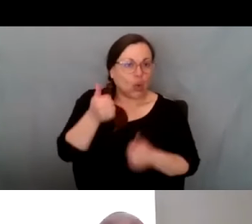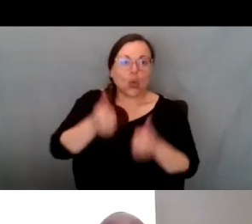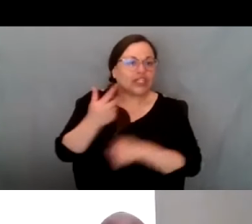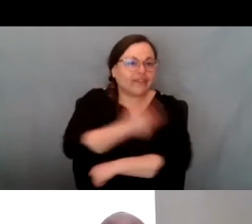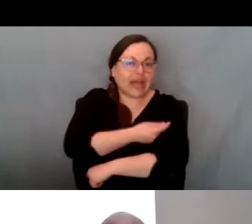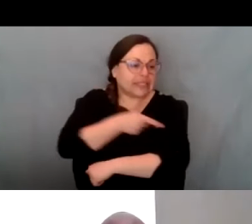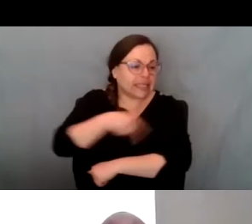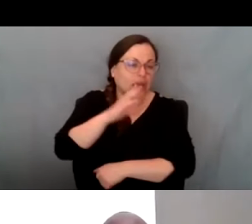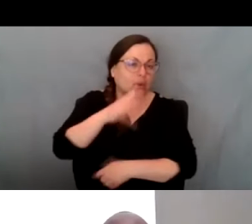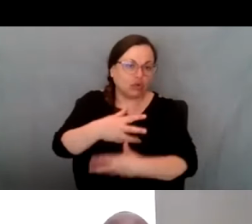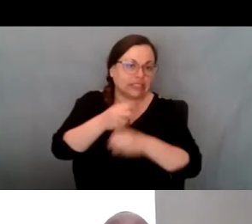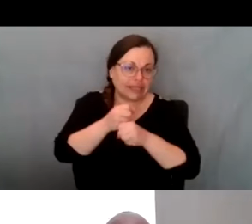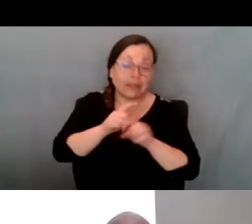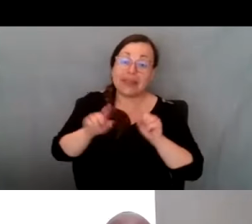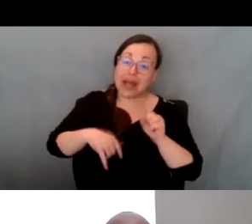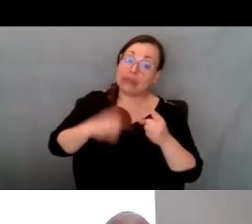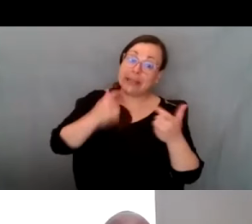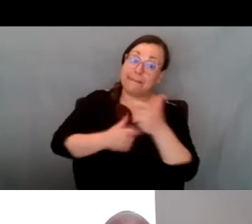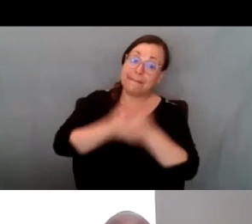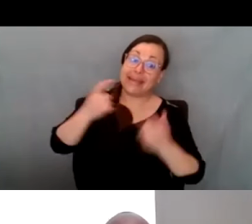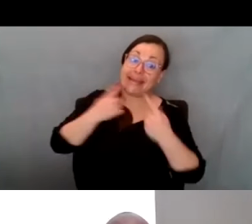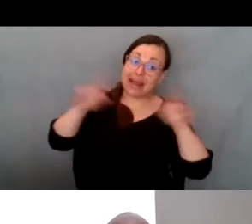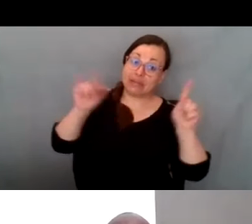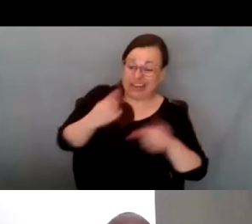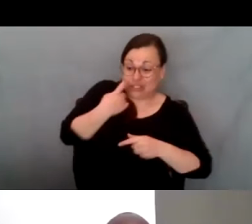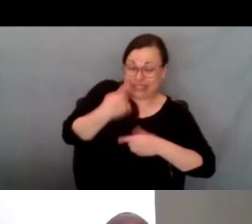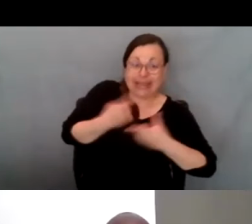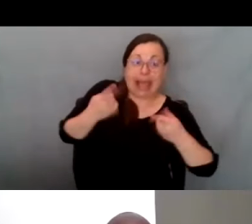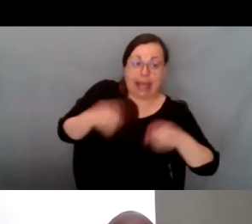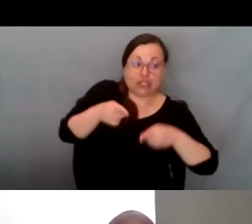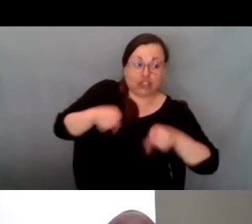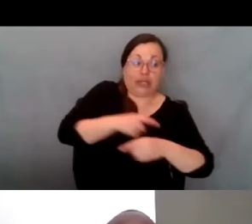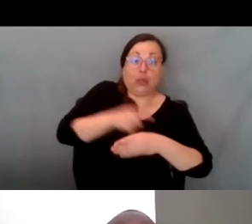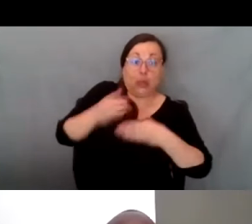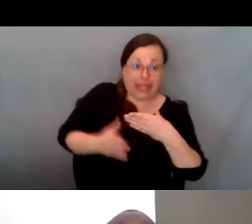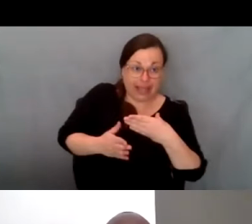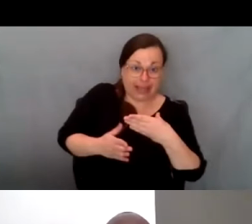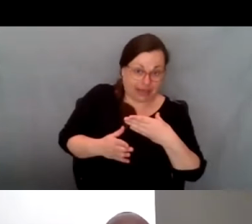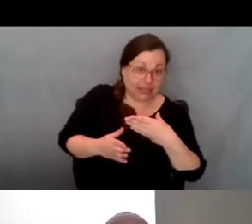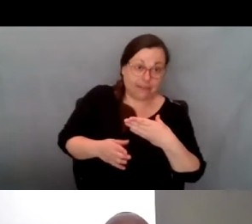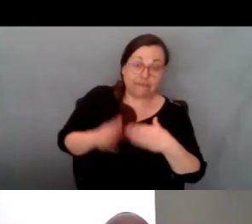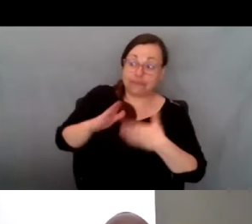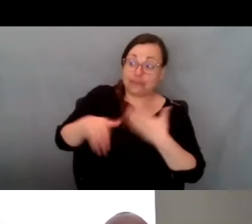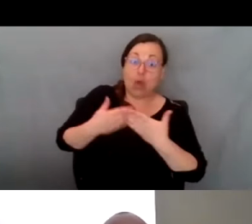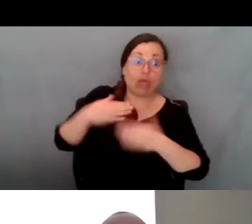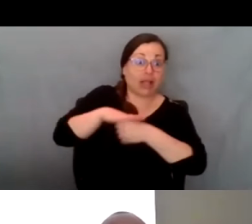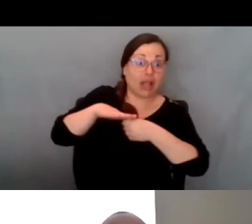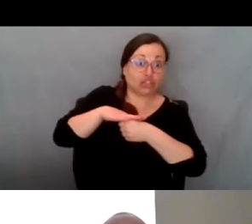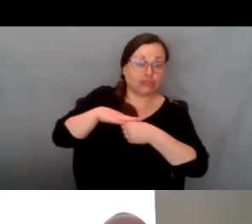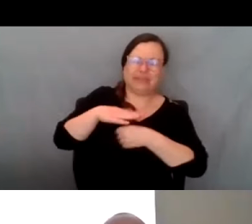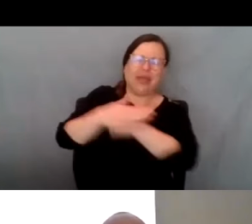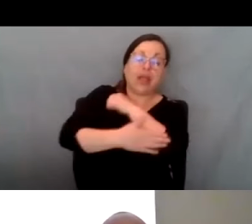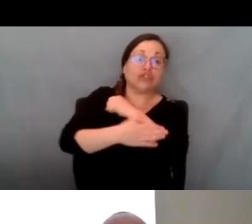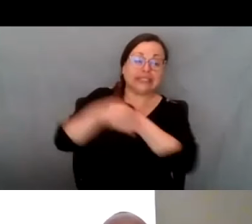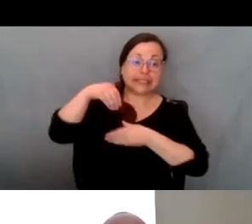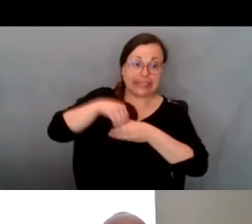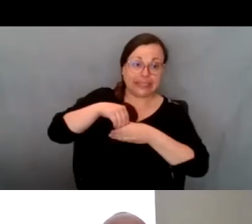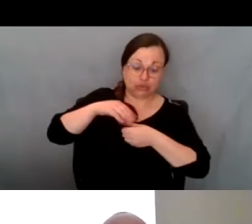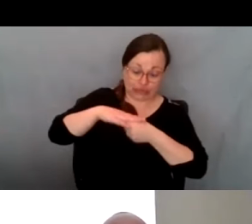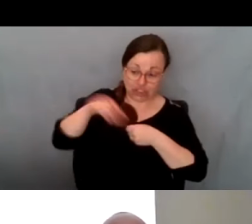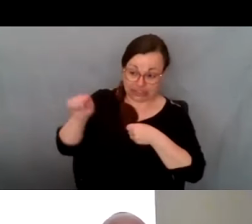big announcement that was done over the weekend where all the countries in the region received a notification from